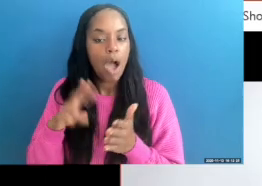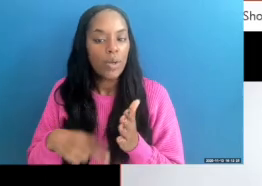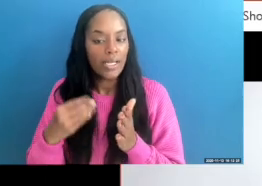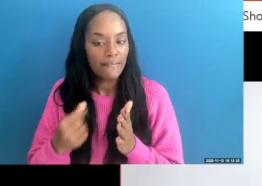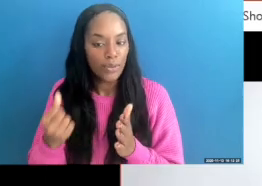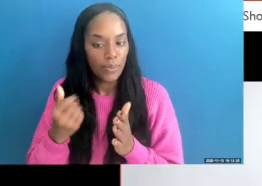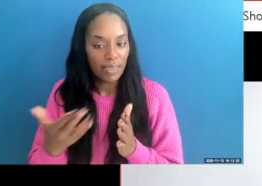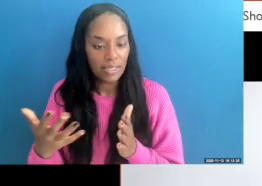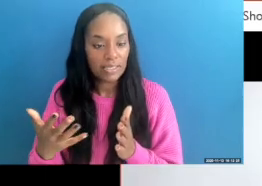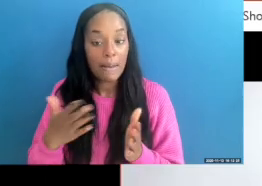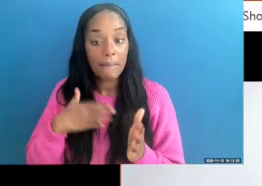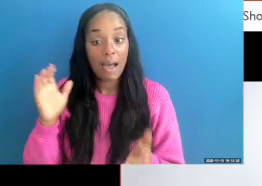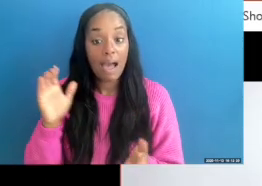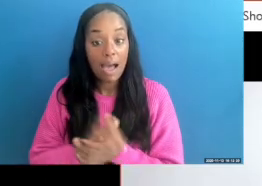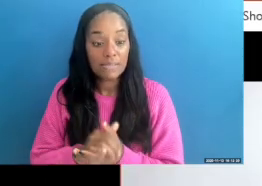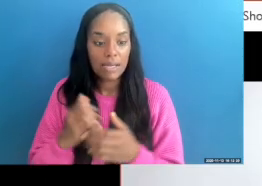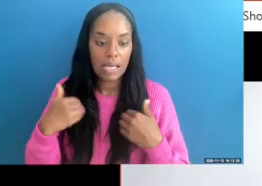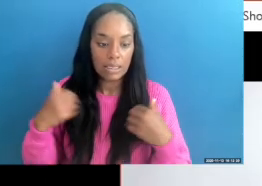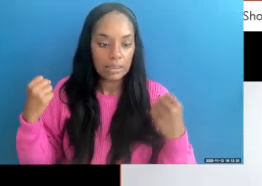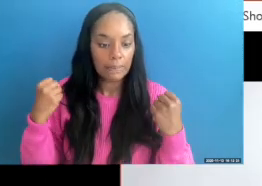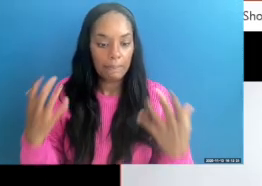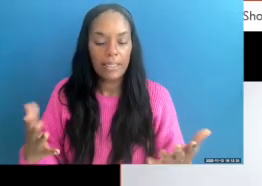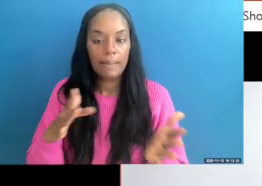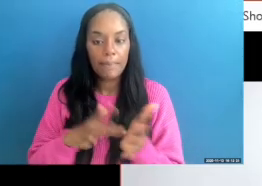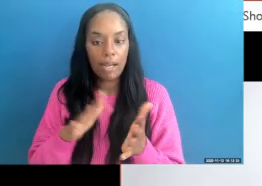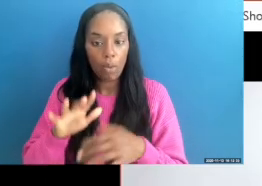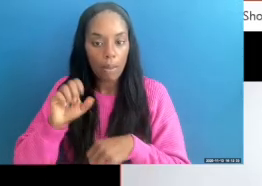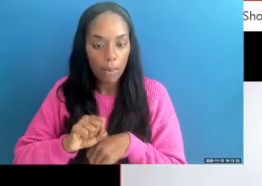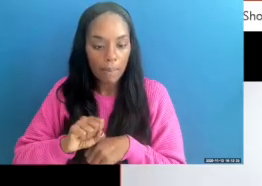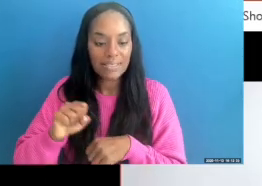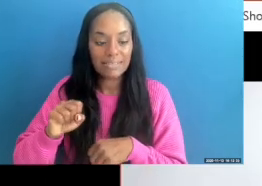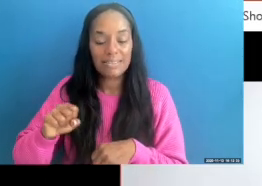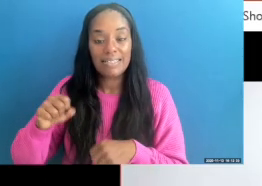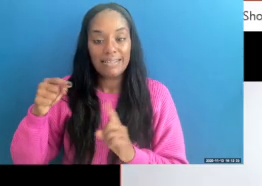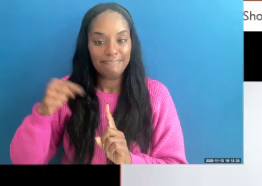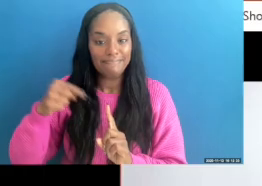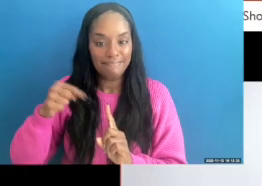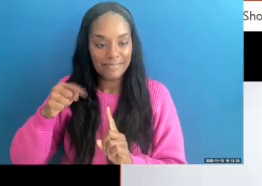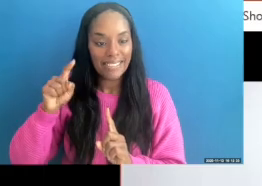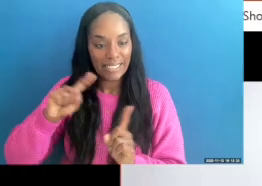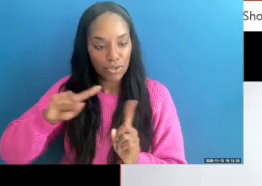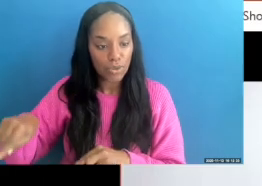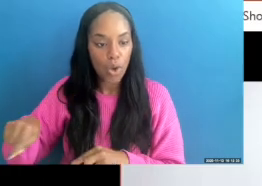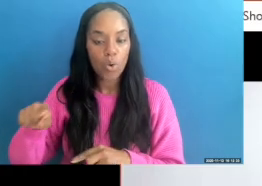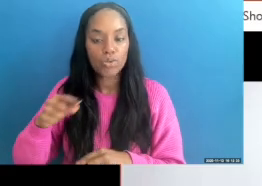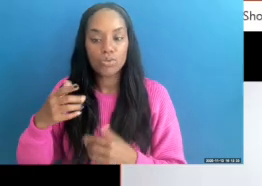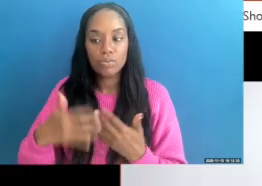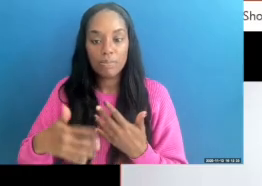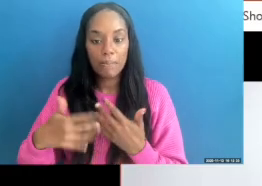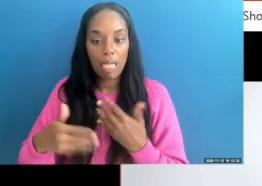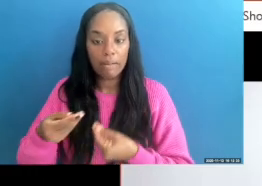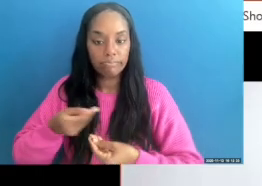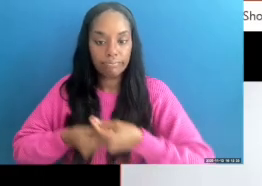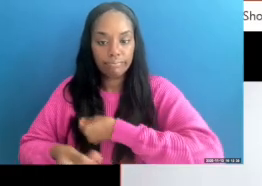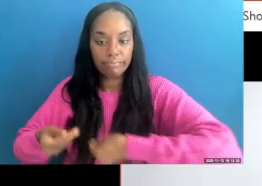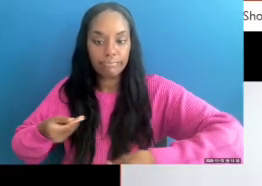read a few highlights. My husband has many medical appointments. He needs to go for dialysis appointments